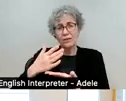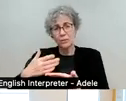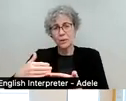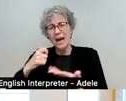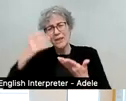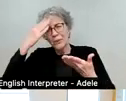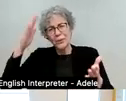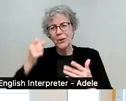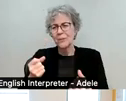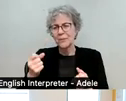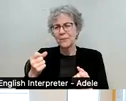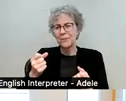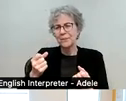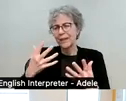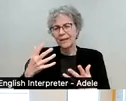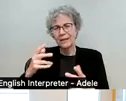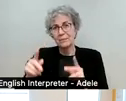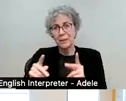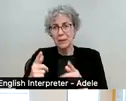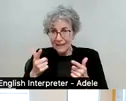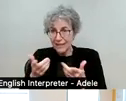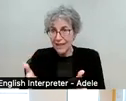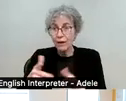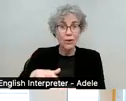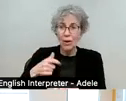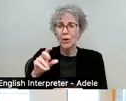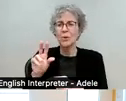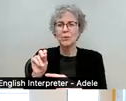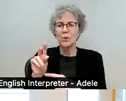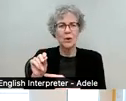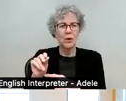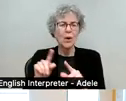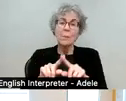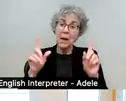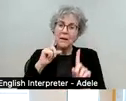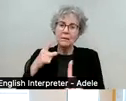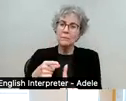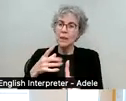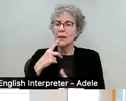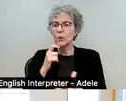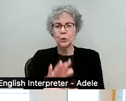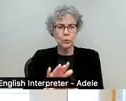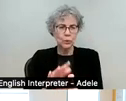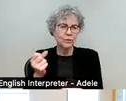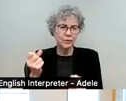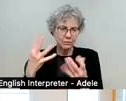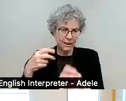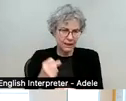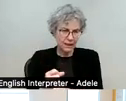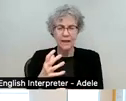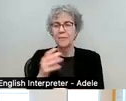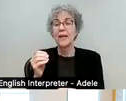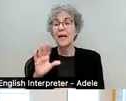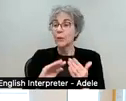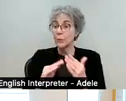Many people lived there for very long. It was, but it was a school for very many years. And Community Living Toronto